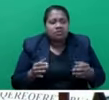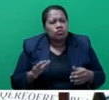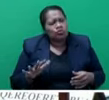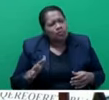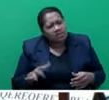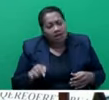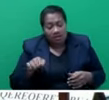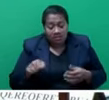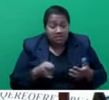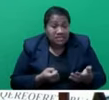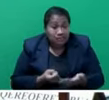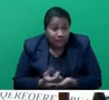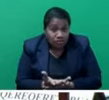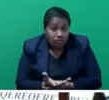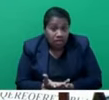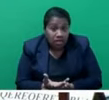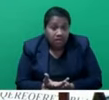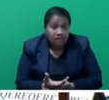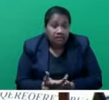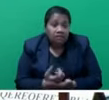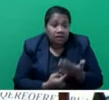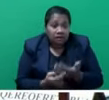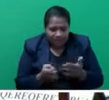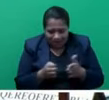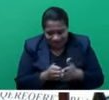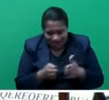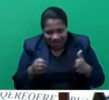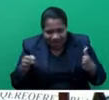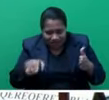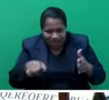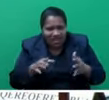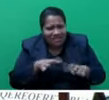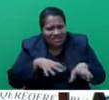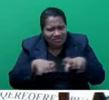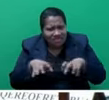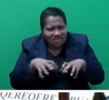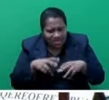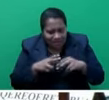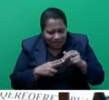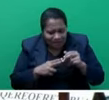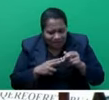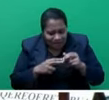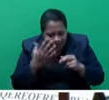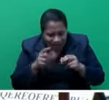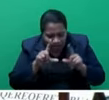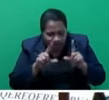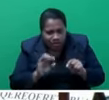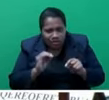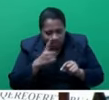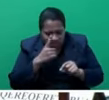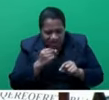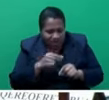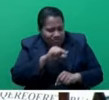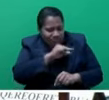the expenditure expended on those activities produce the desired outcome and the quality of the outcome.